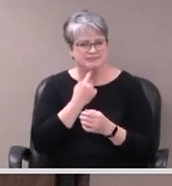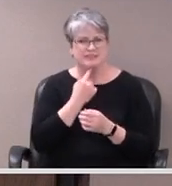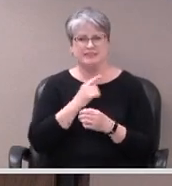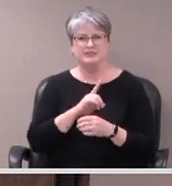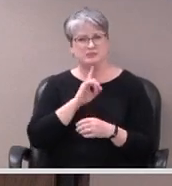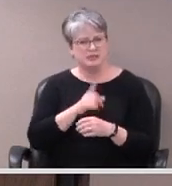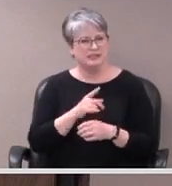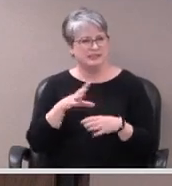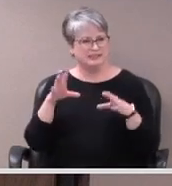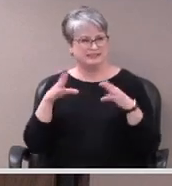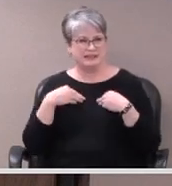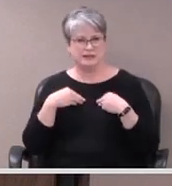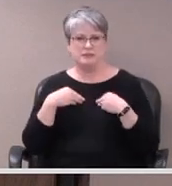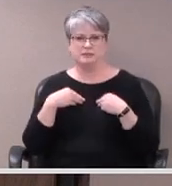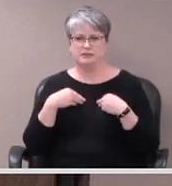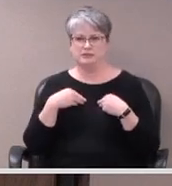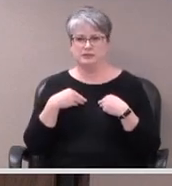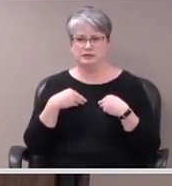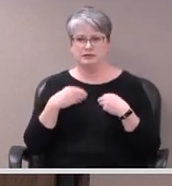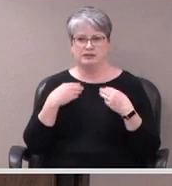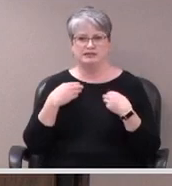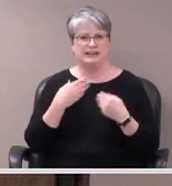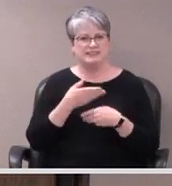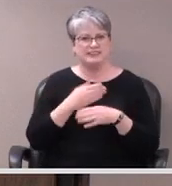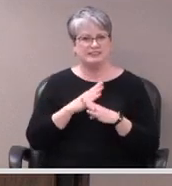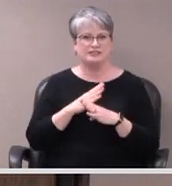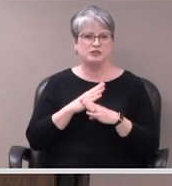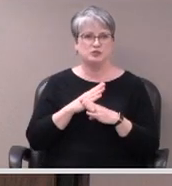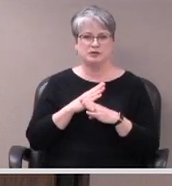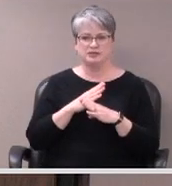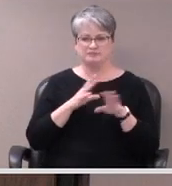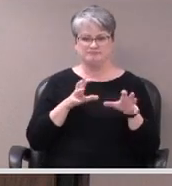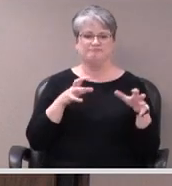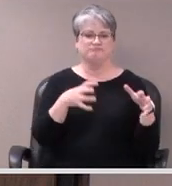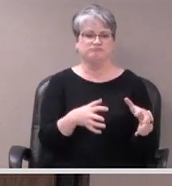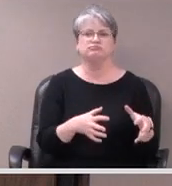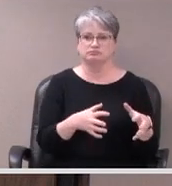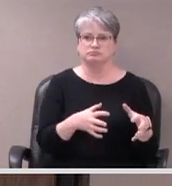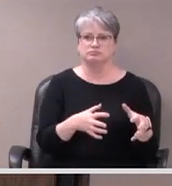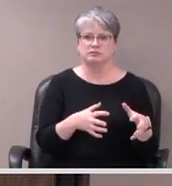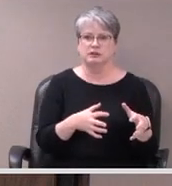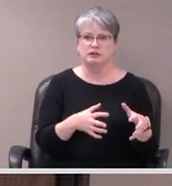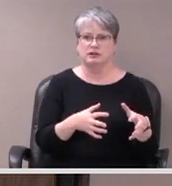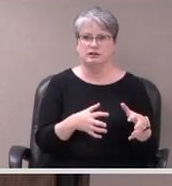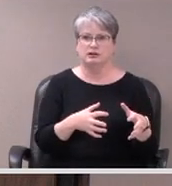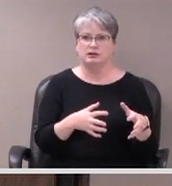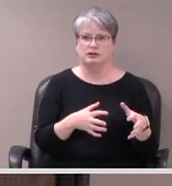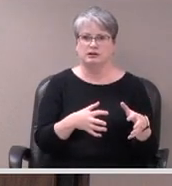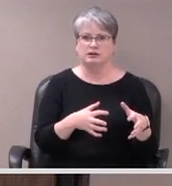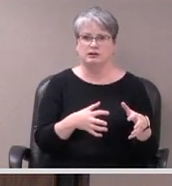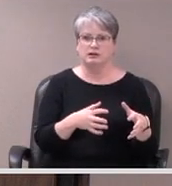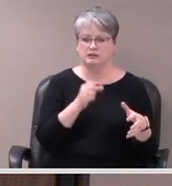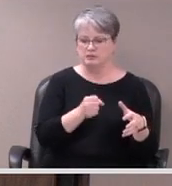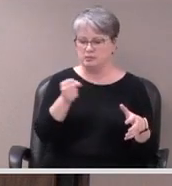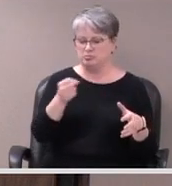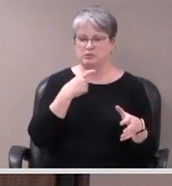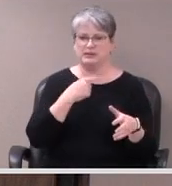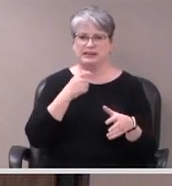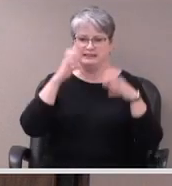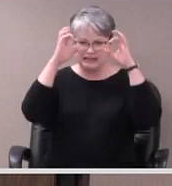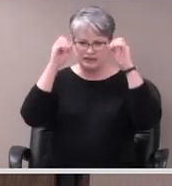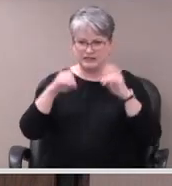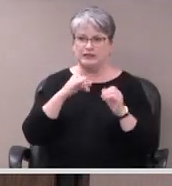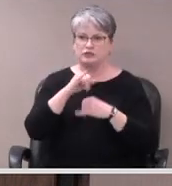an acceptance of having a security force at an educational institution. When we're